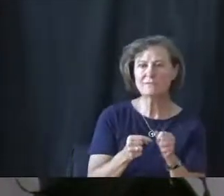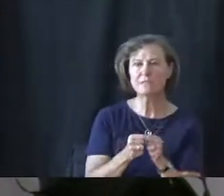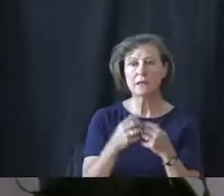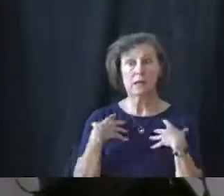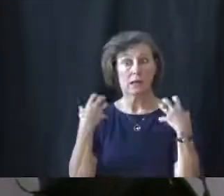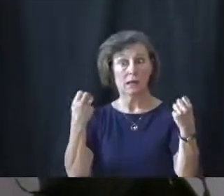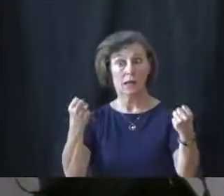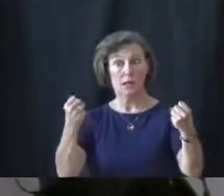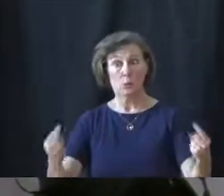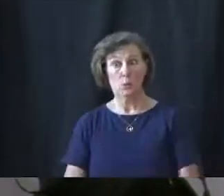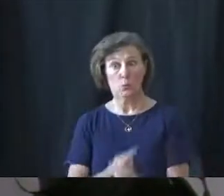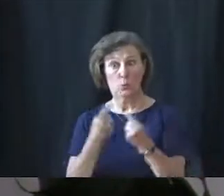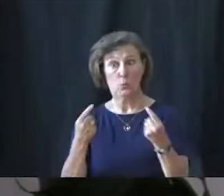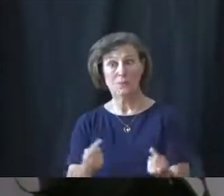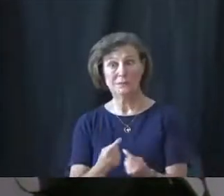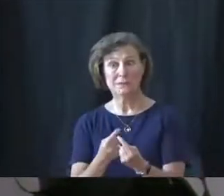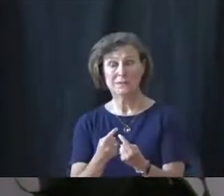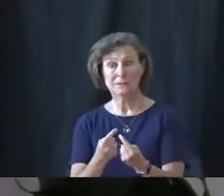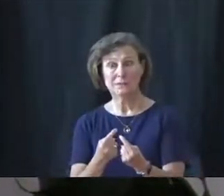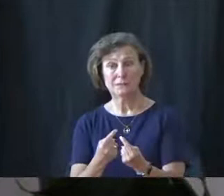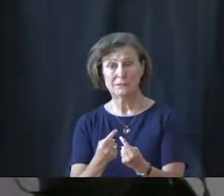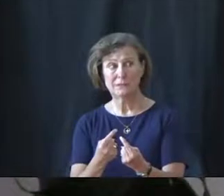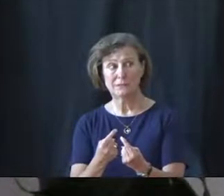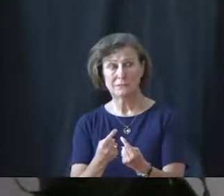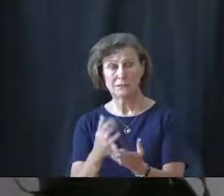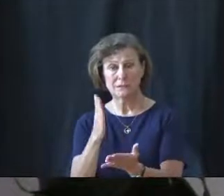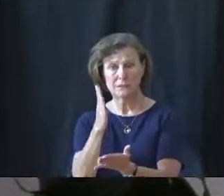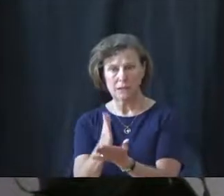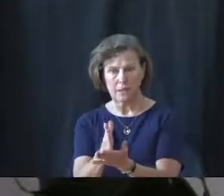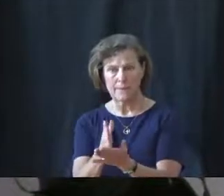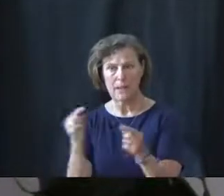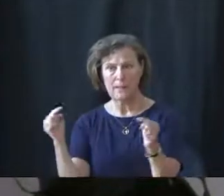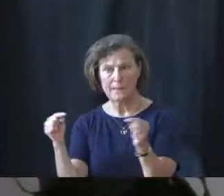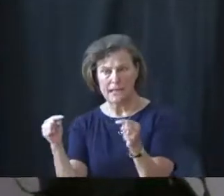the wounded, stop the pain.